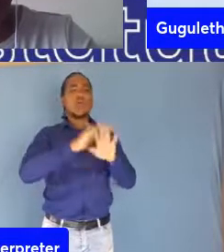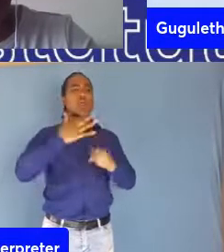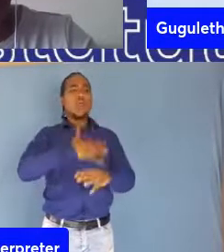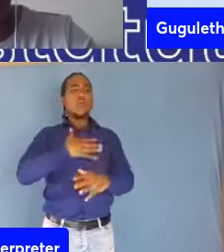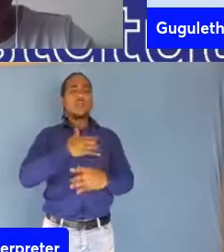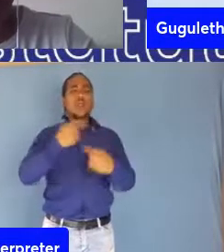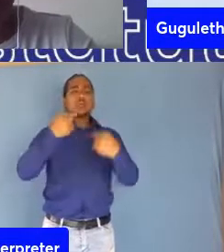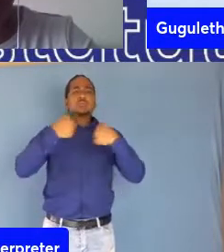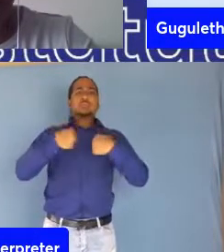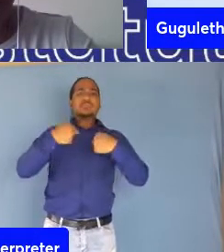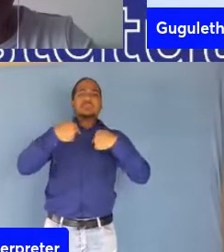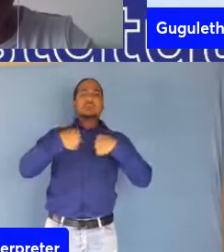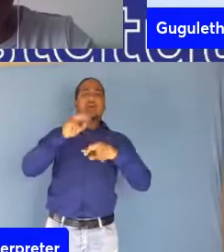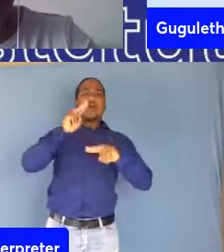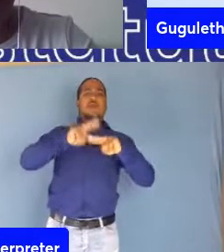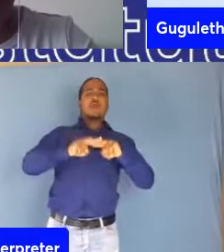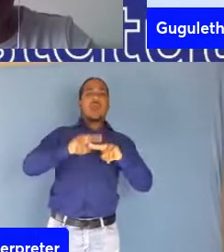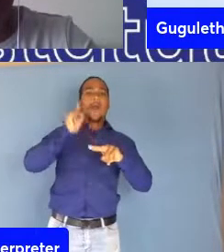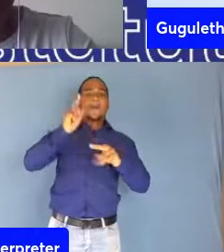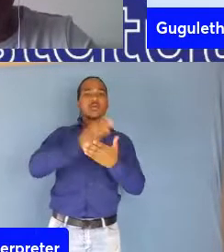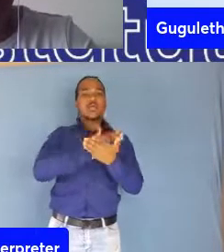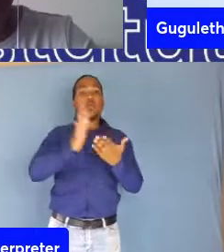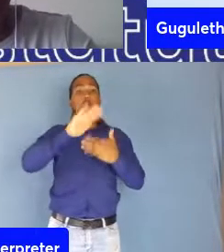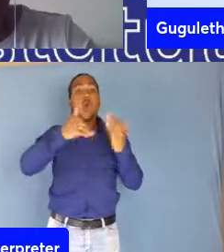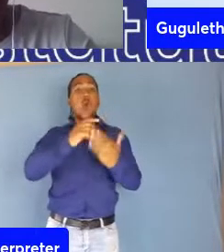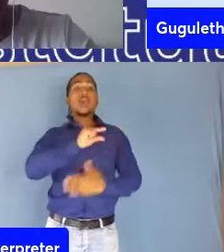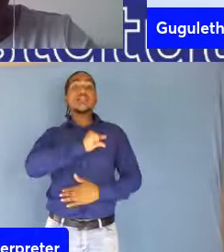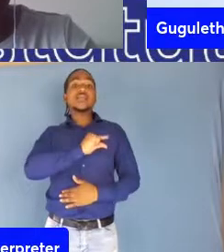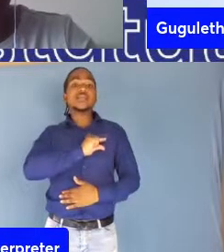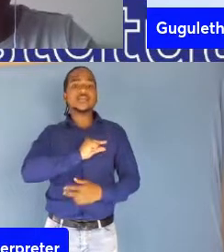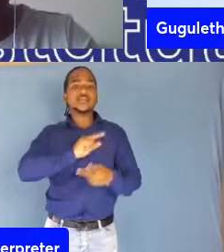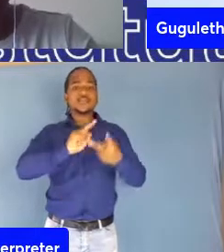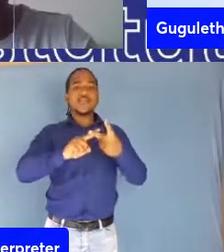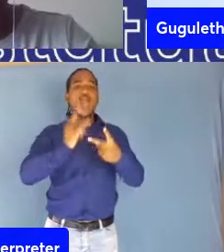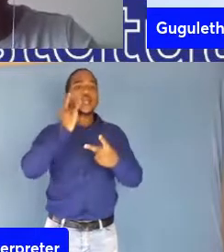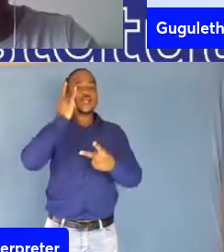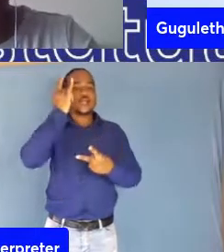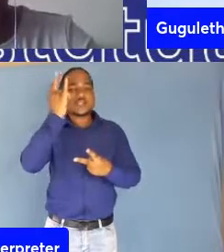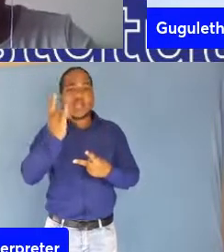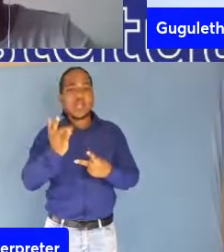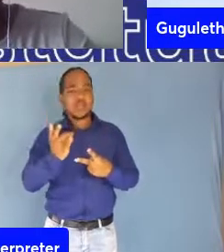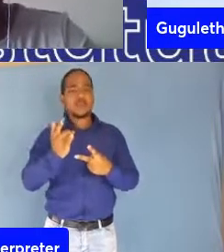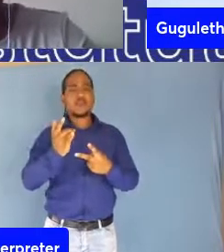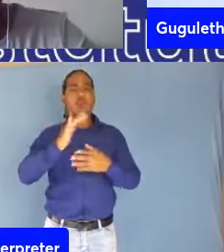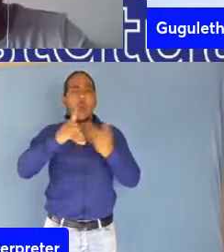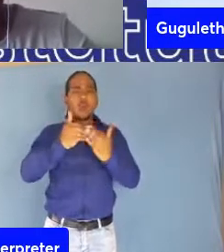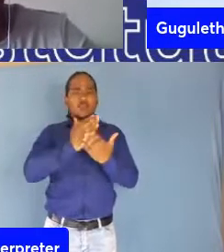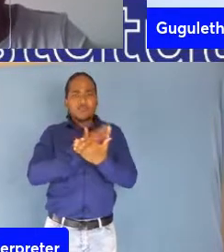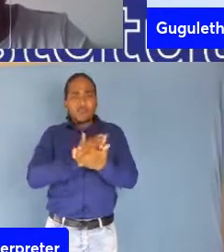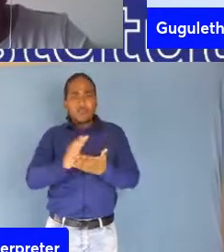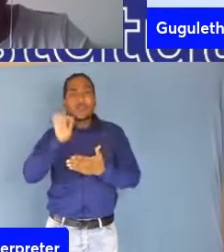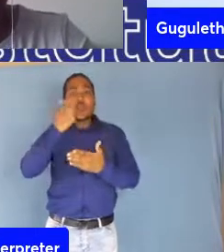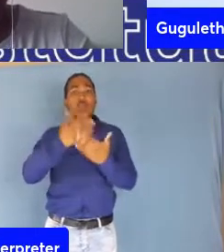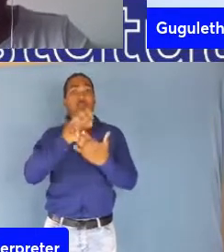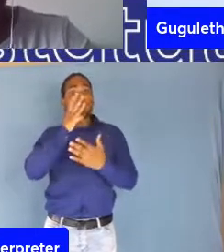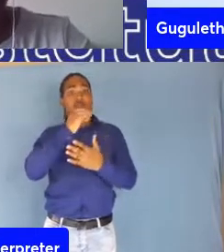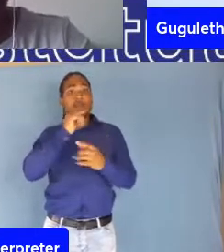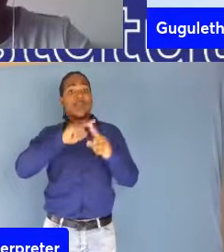the shame, and you can hear that this is the mouthful, but I'm trying to concretize it to